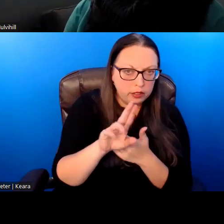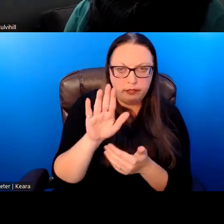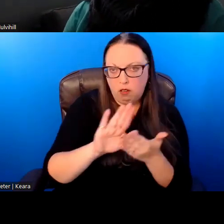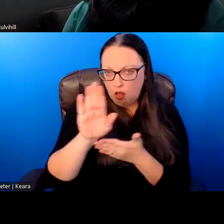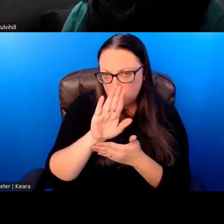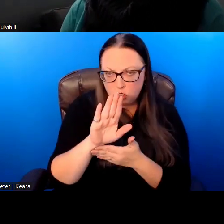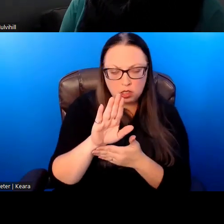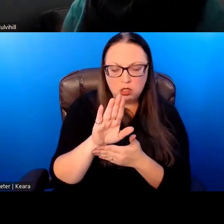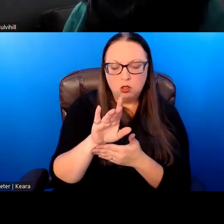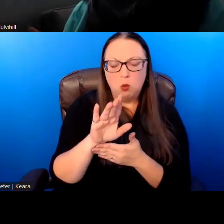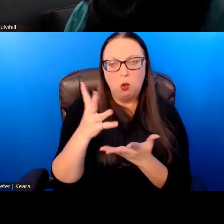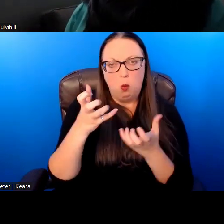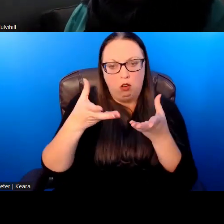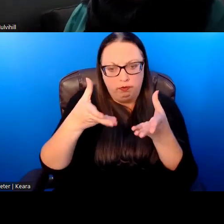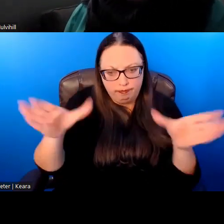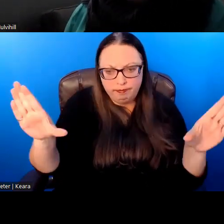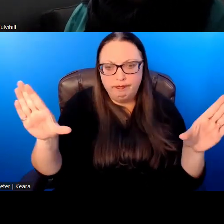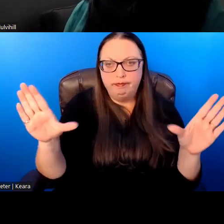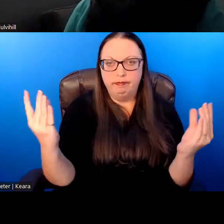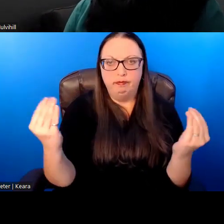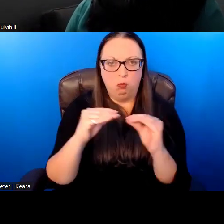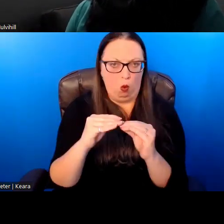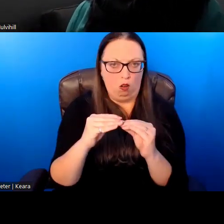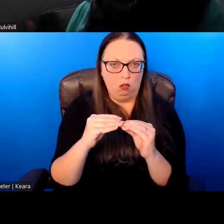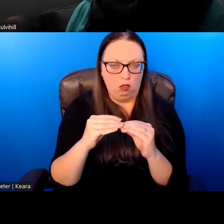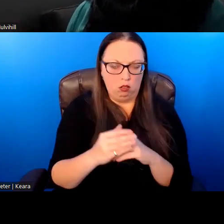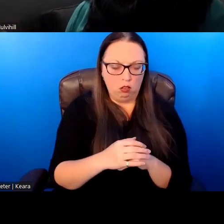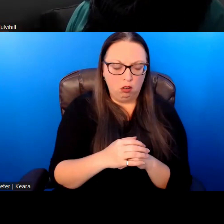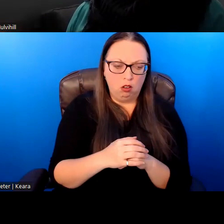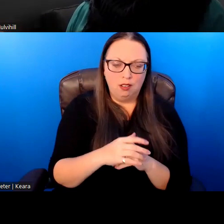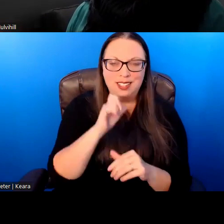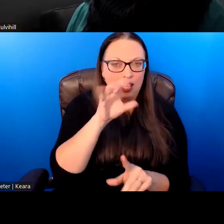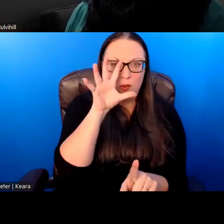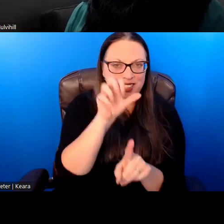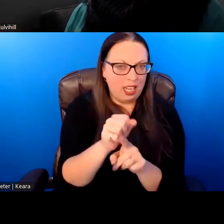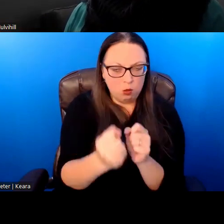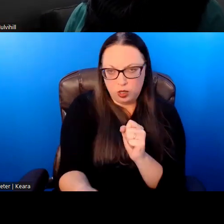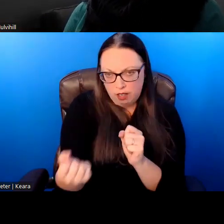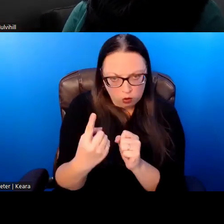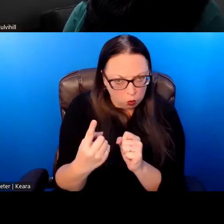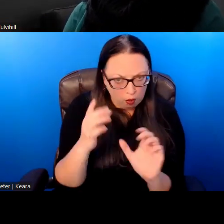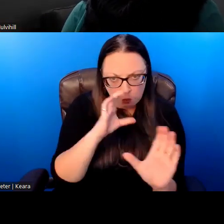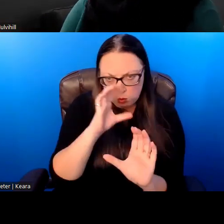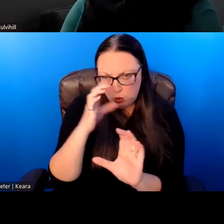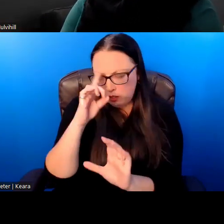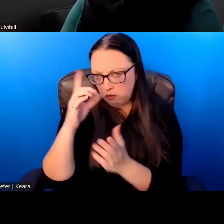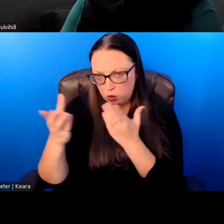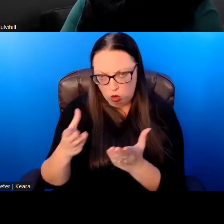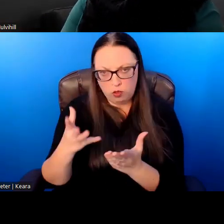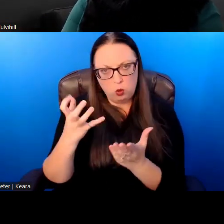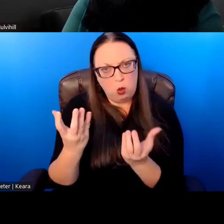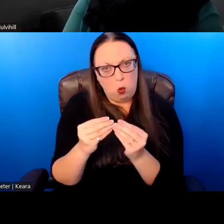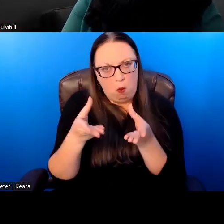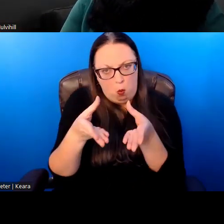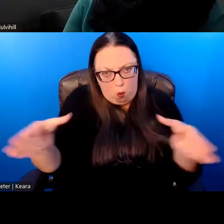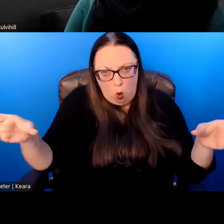colleges. We wanted it to be broader than that, because that didn't capture everyone who might be looking for that service and